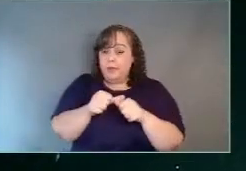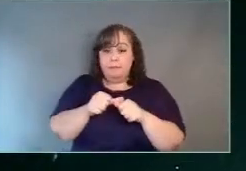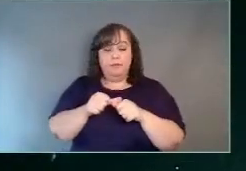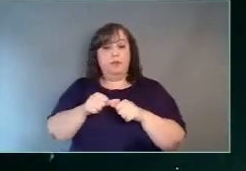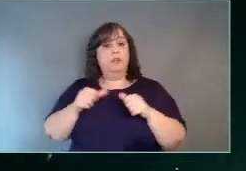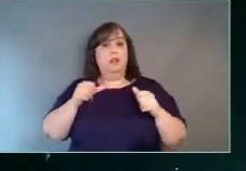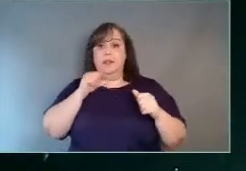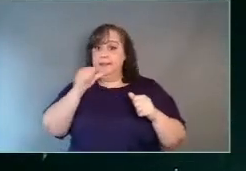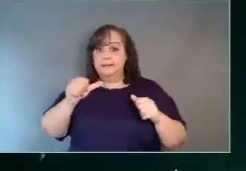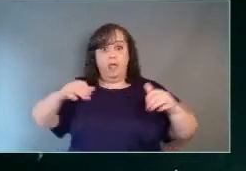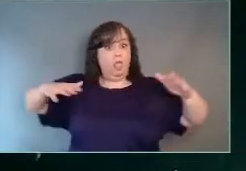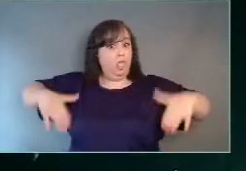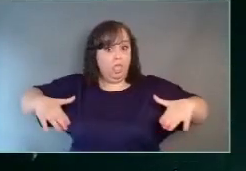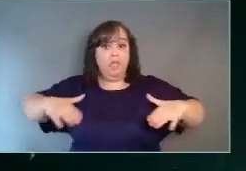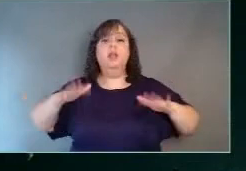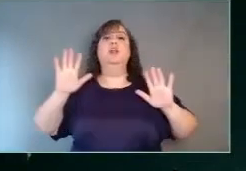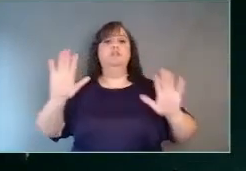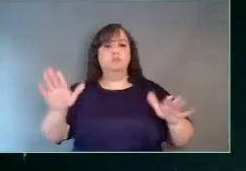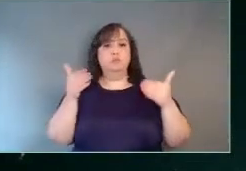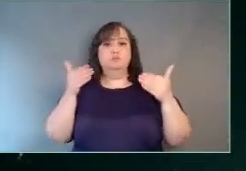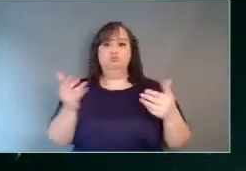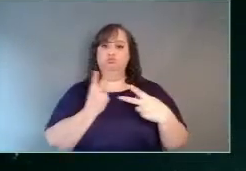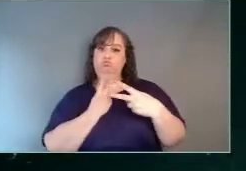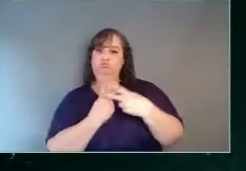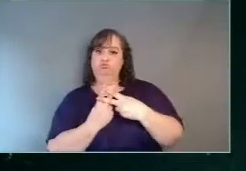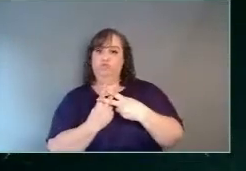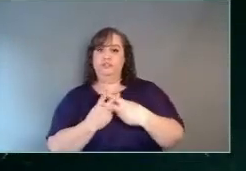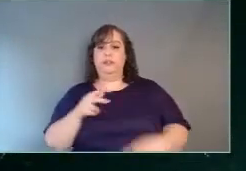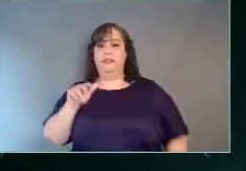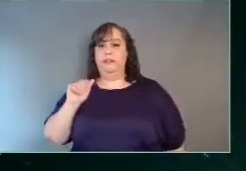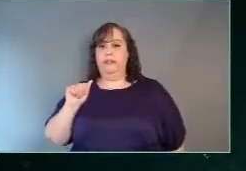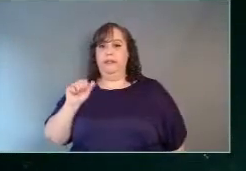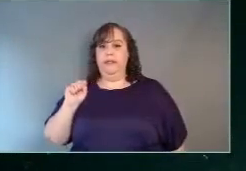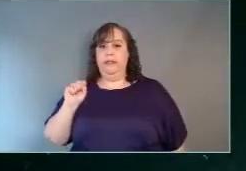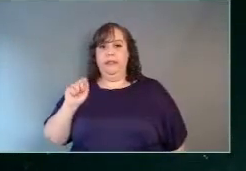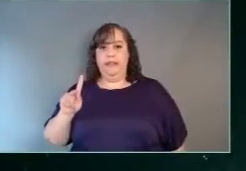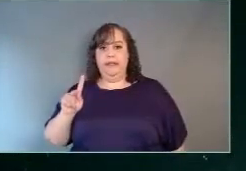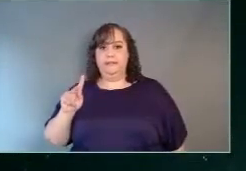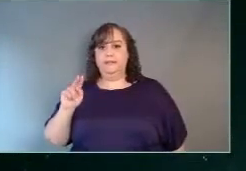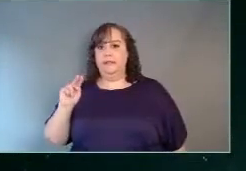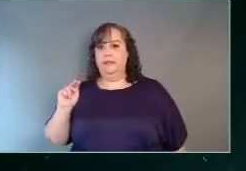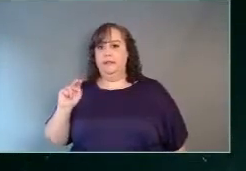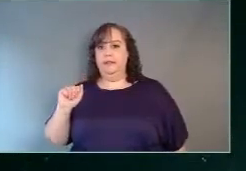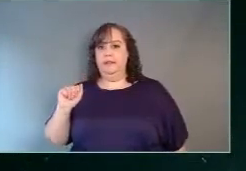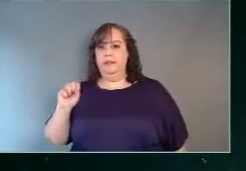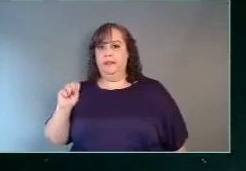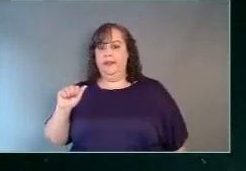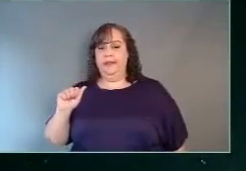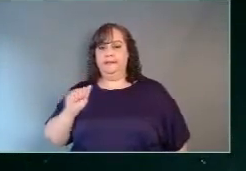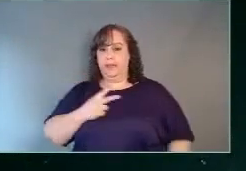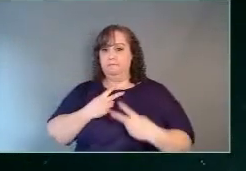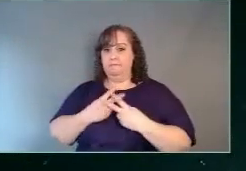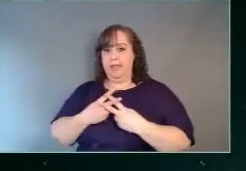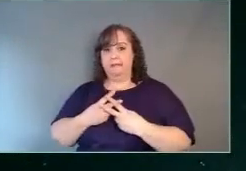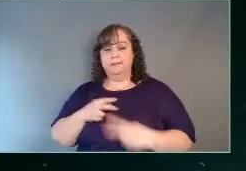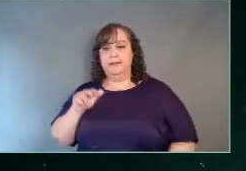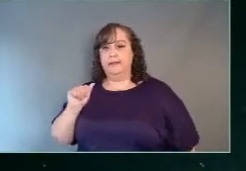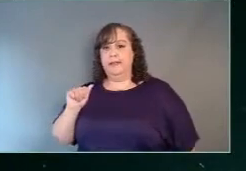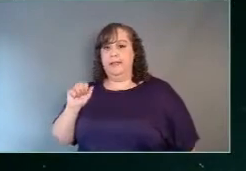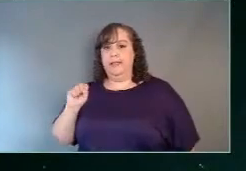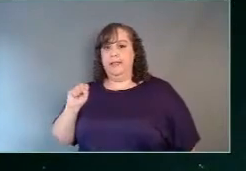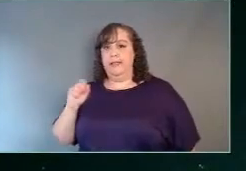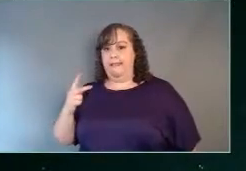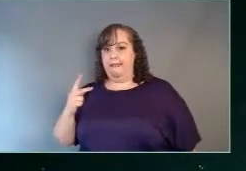use hashtag AskNASA or drop your question in the comment box wherever you're viewing. Our first question is from